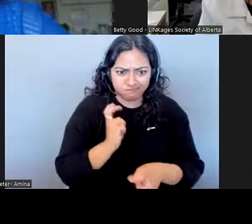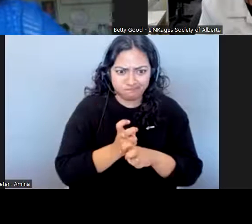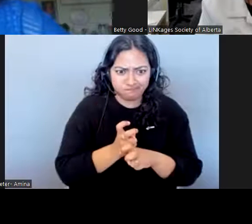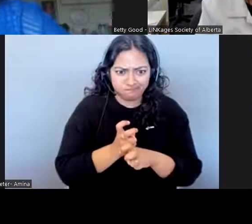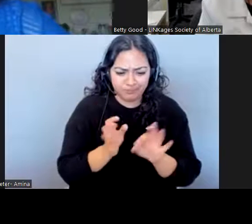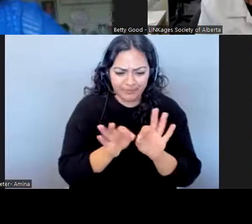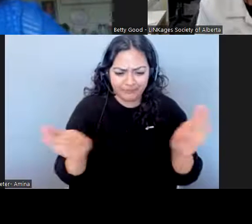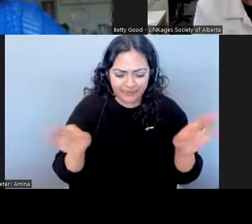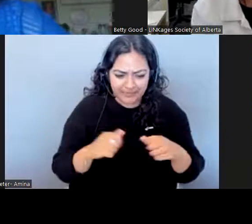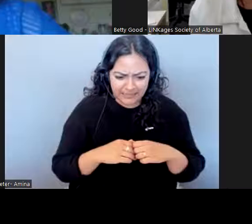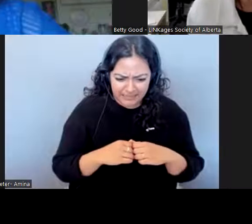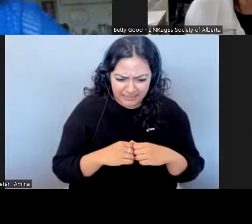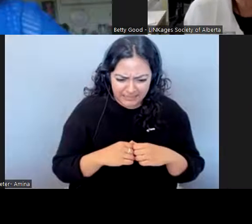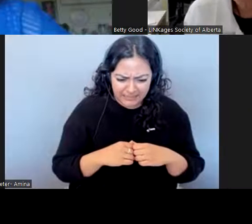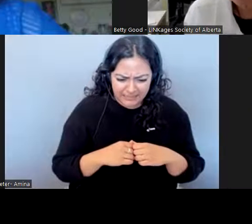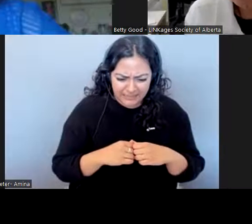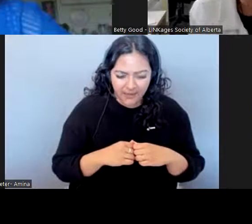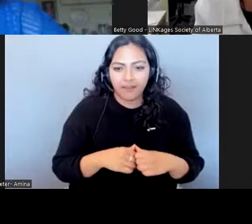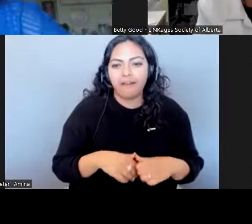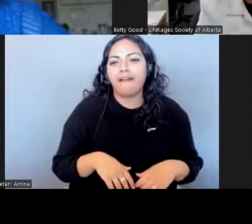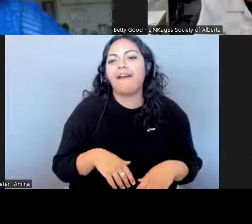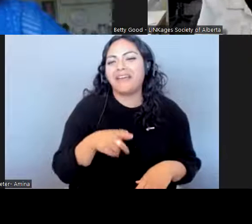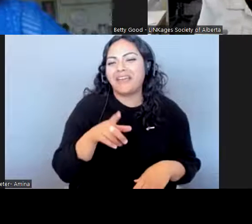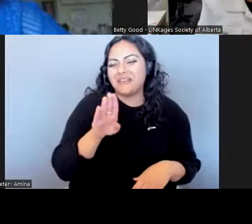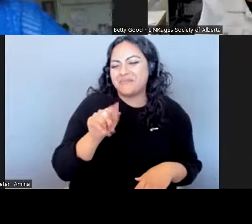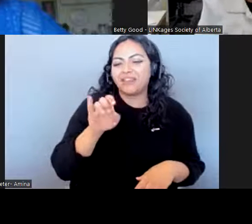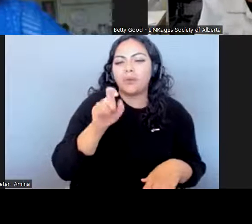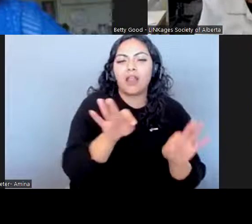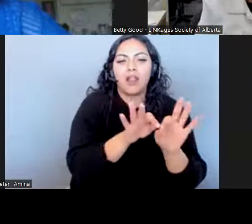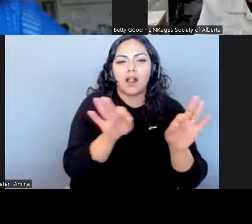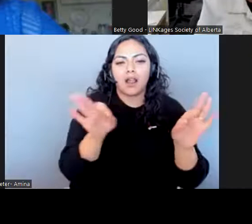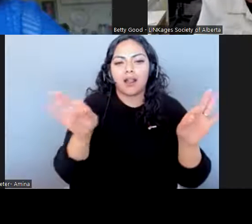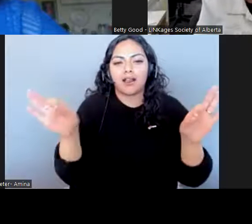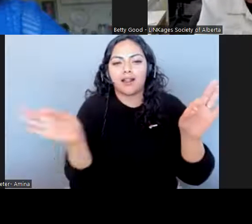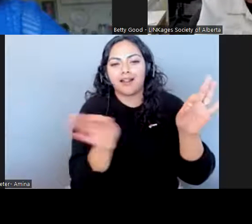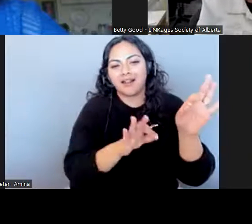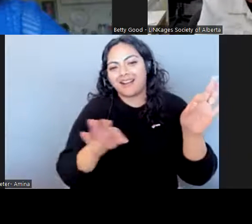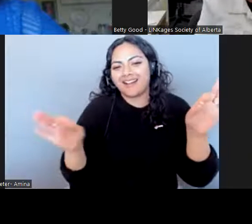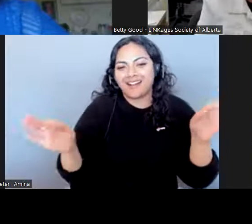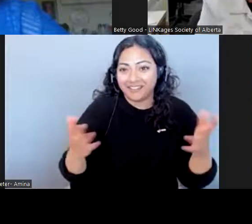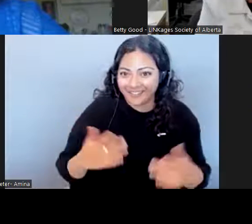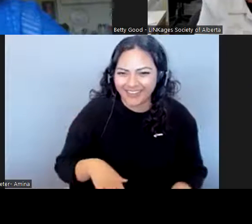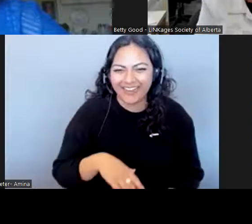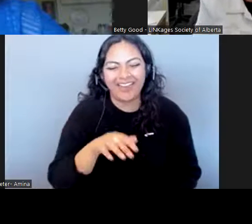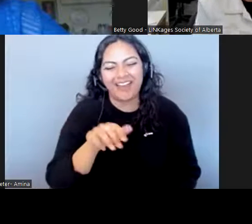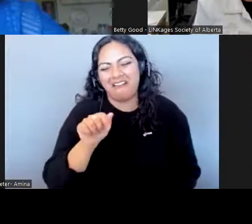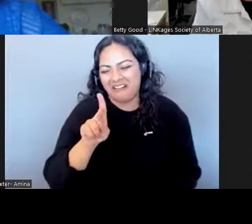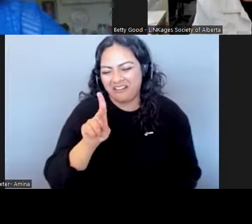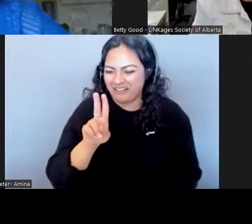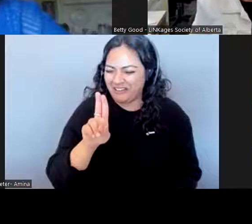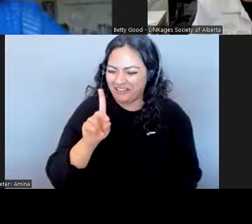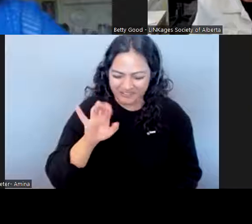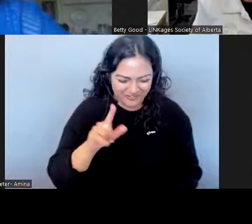there. Well, you can have a run-on sentence. A run-on sentence. Okay. I'm a non-educator here. So